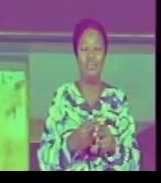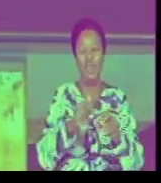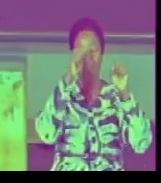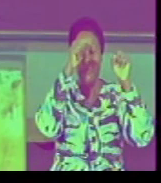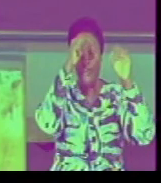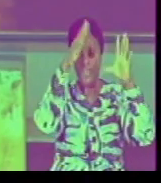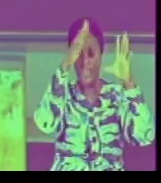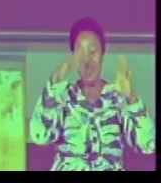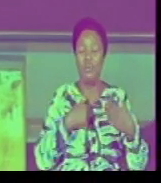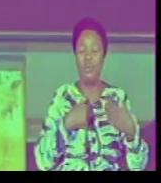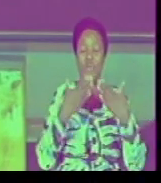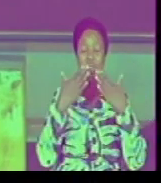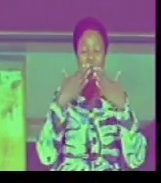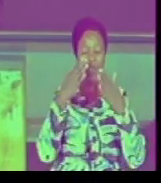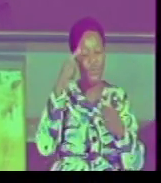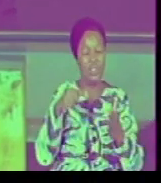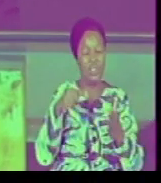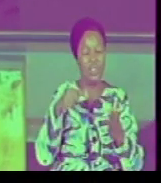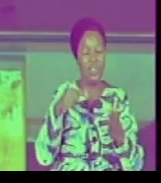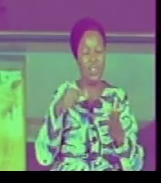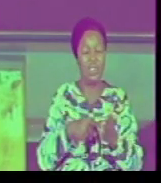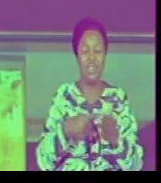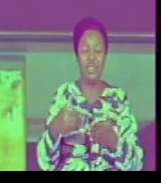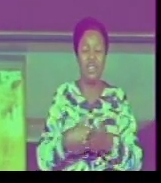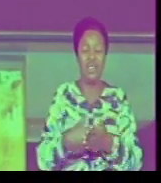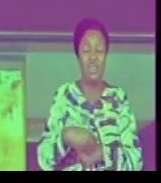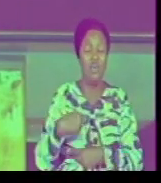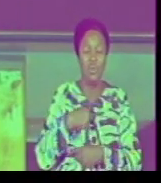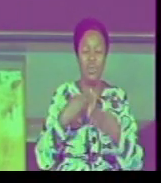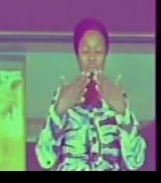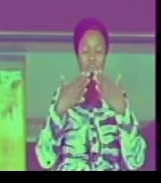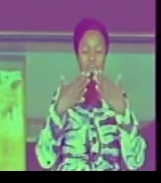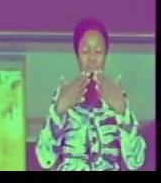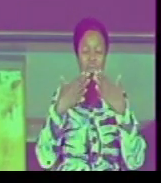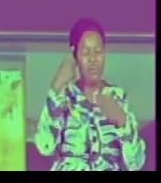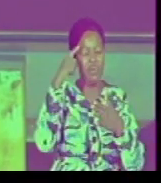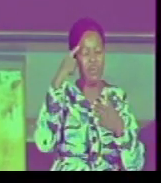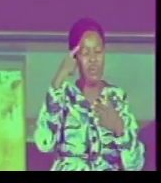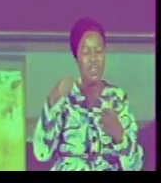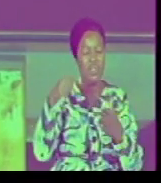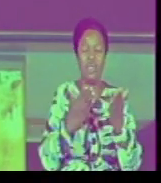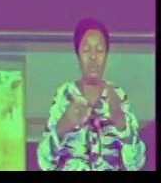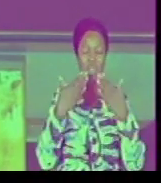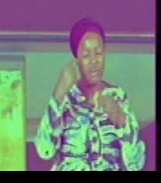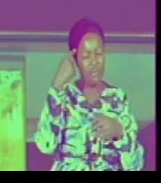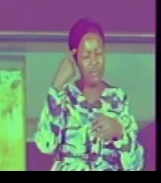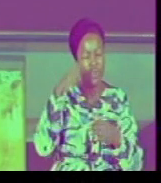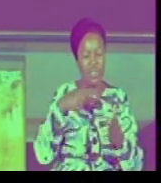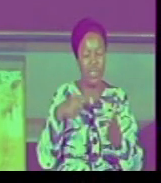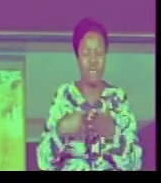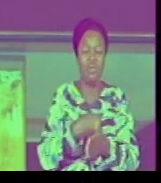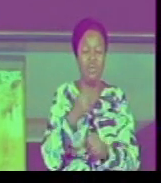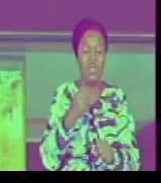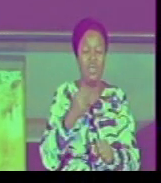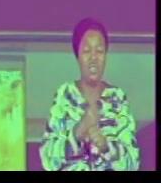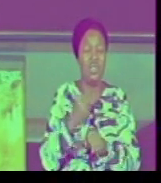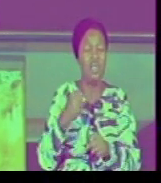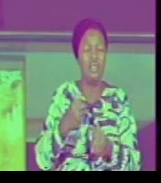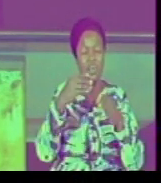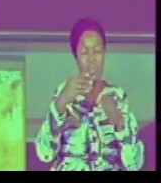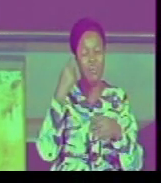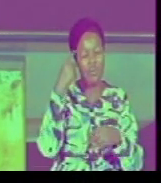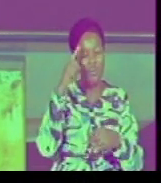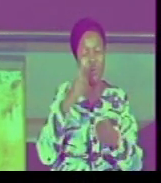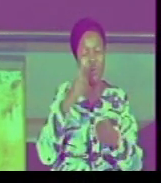this new day. Thank you for this service. Thank you for this new year. Thank you for what you've started doing already in every